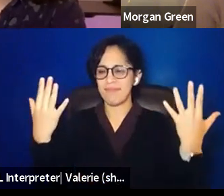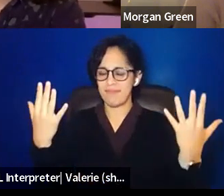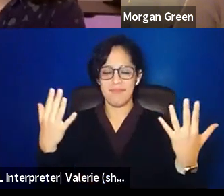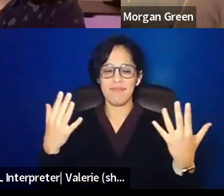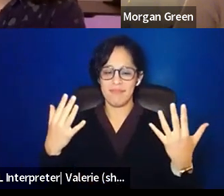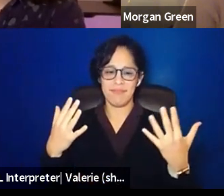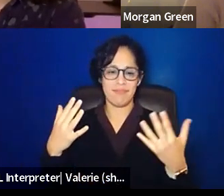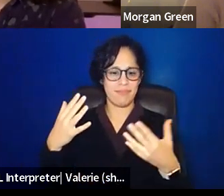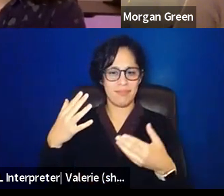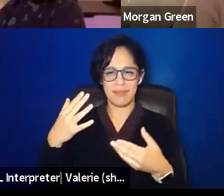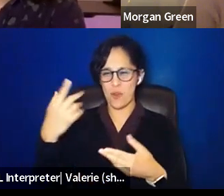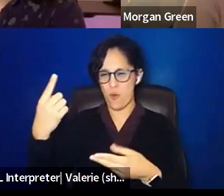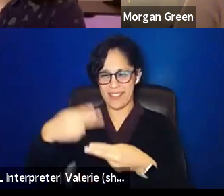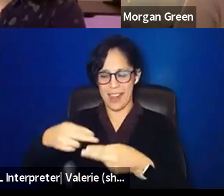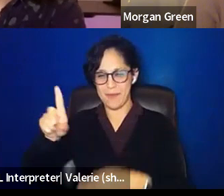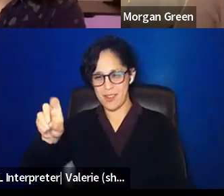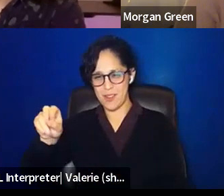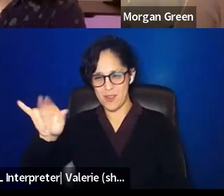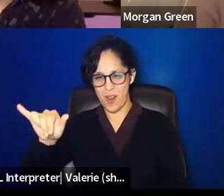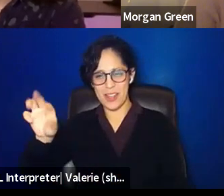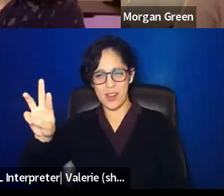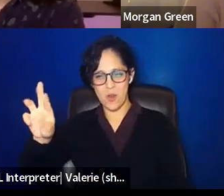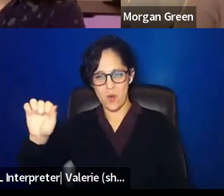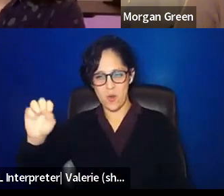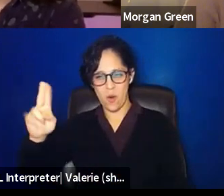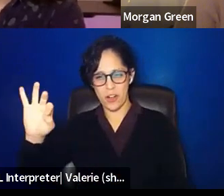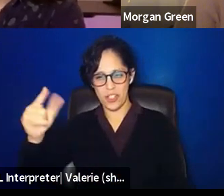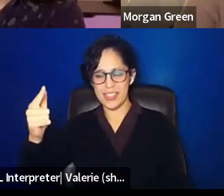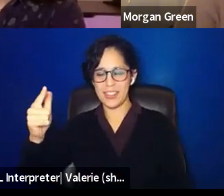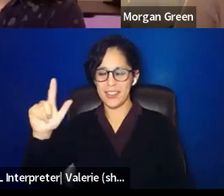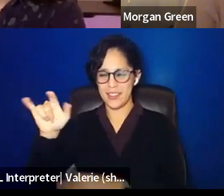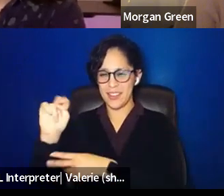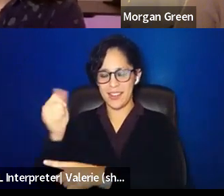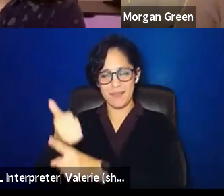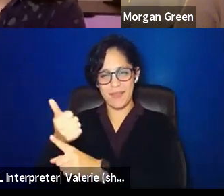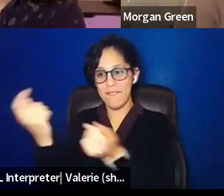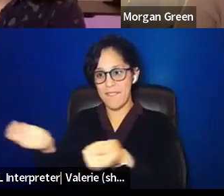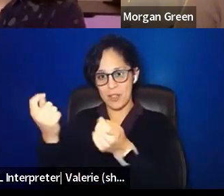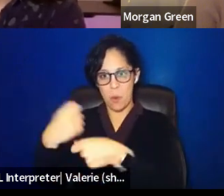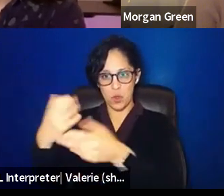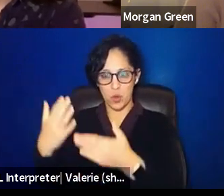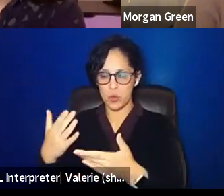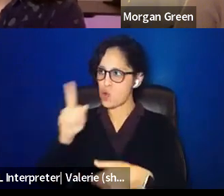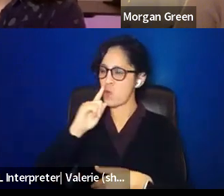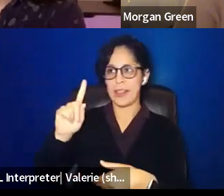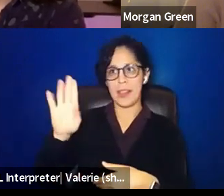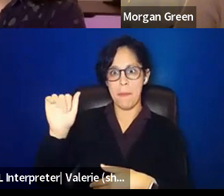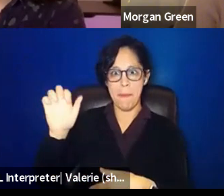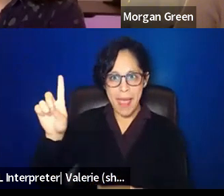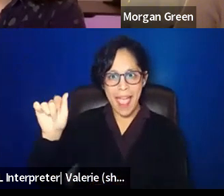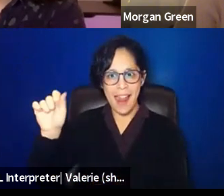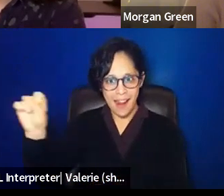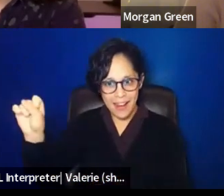to name a name, Danya Washington, who's our festival producer and just like a true deep badass, and